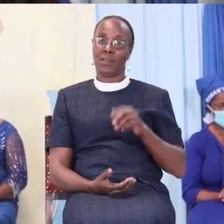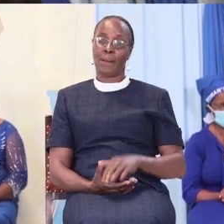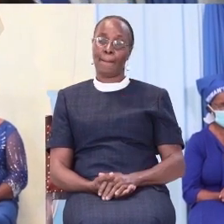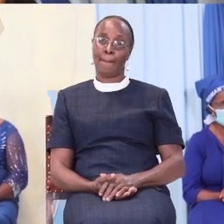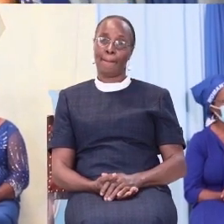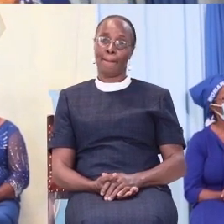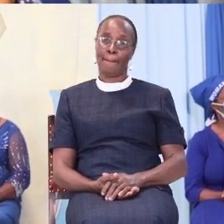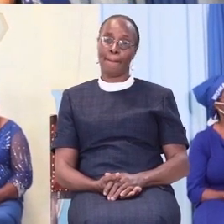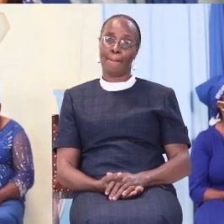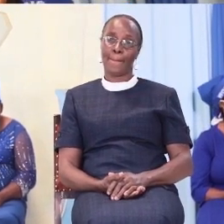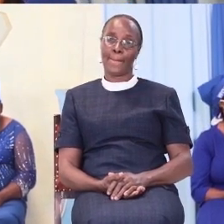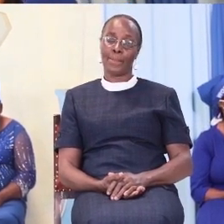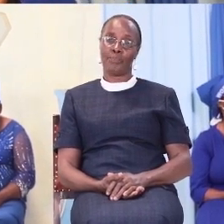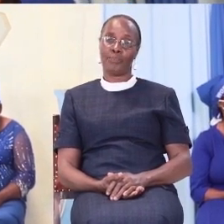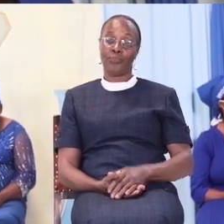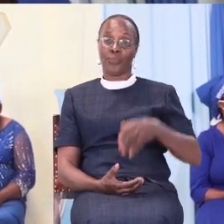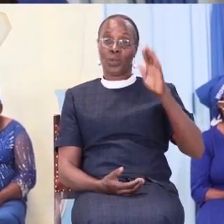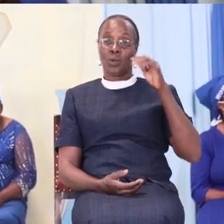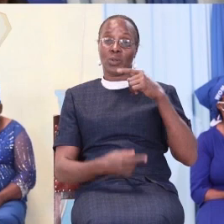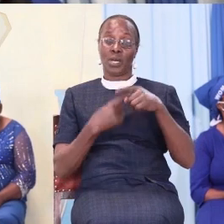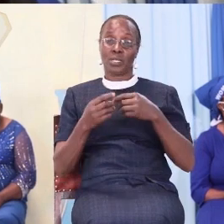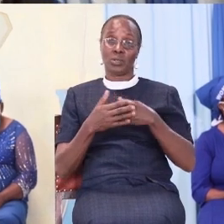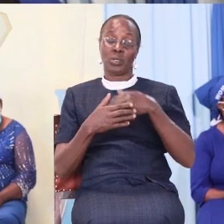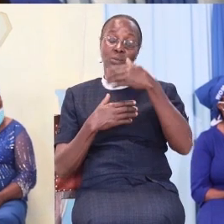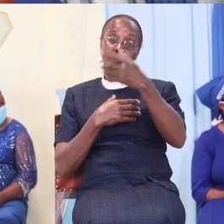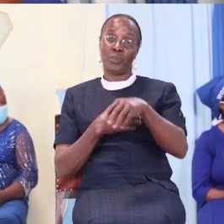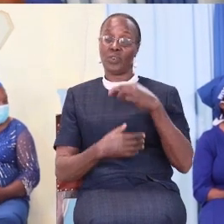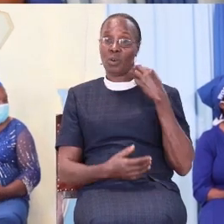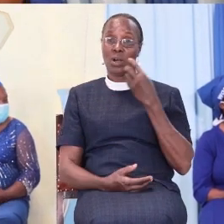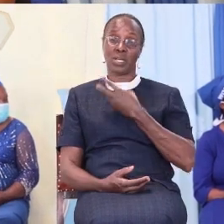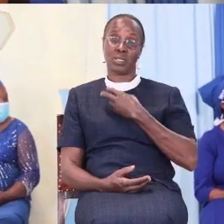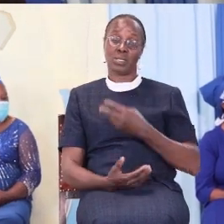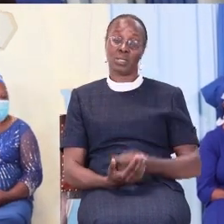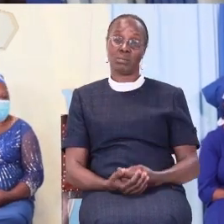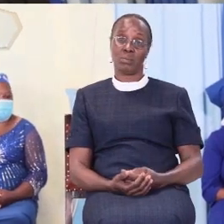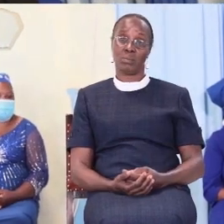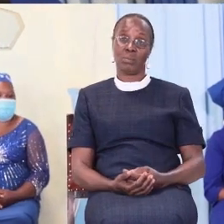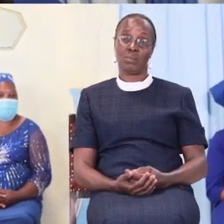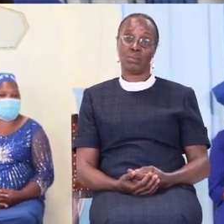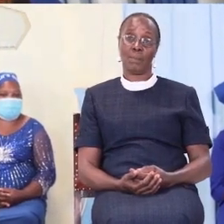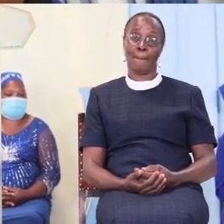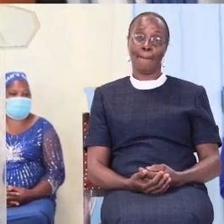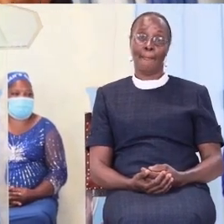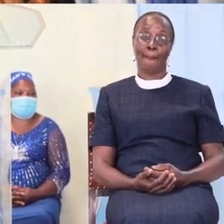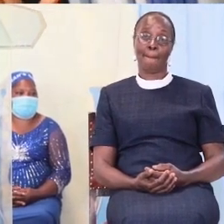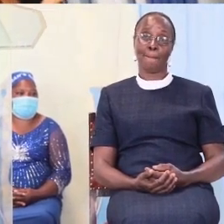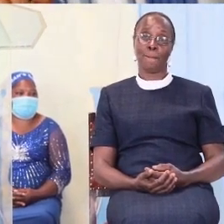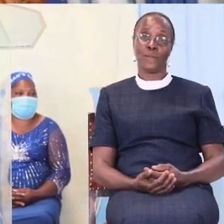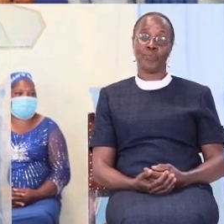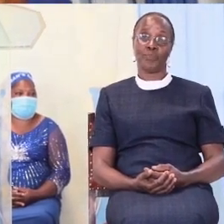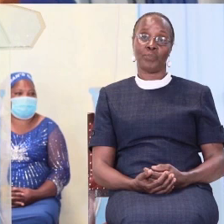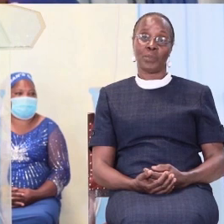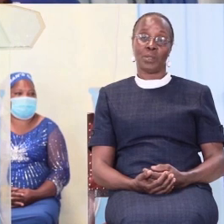He has gone before us, and therefore I invite all of us together to be partakers of this God's